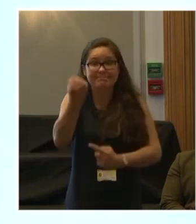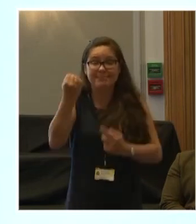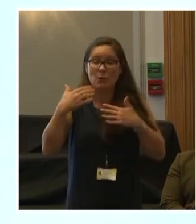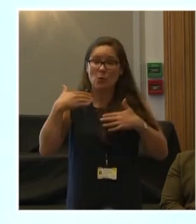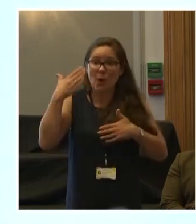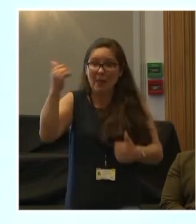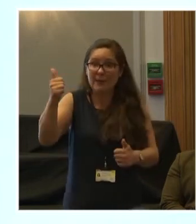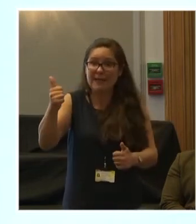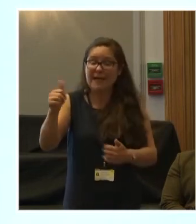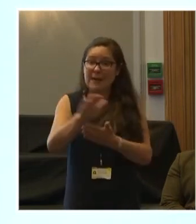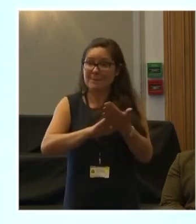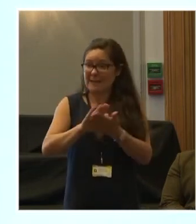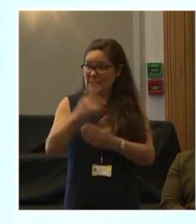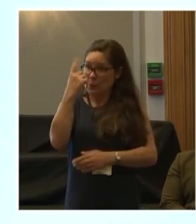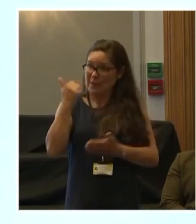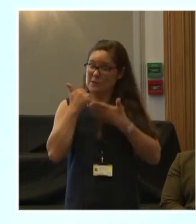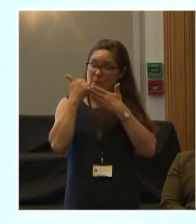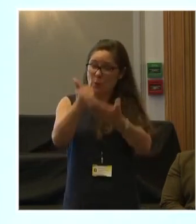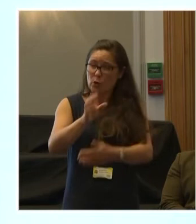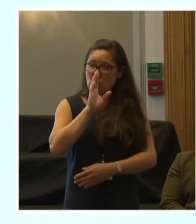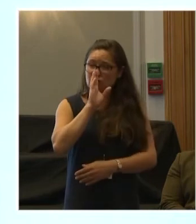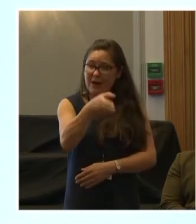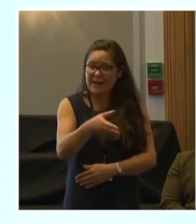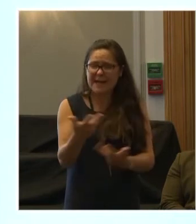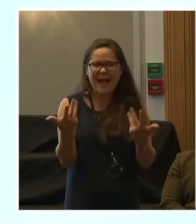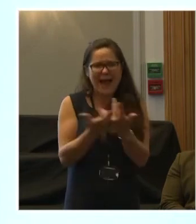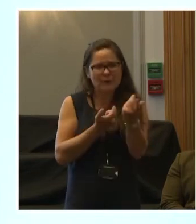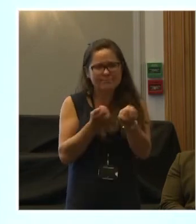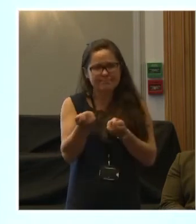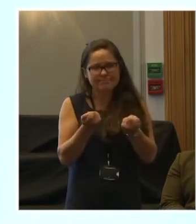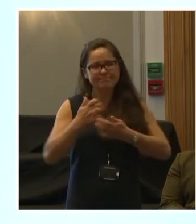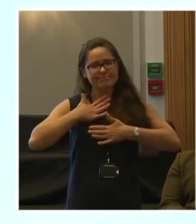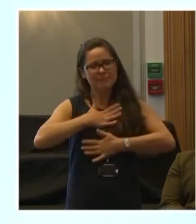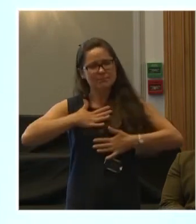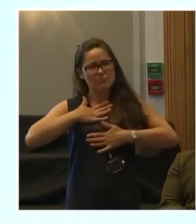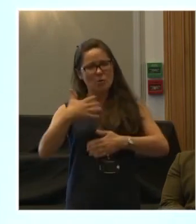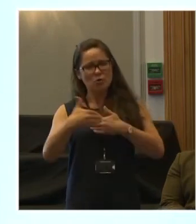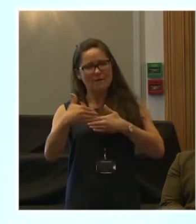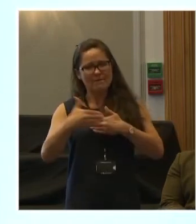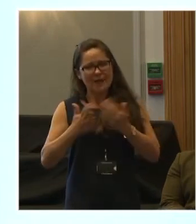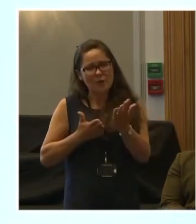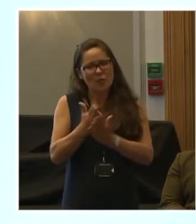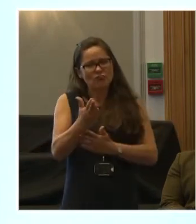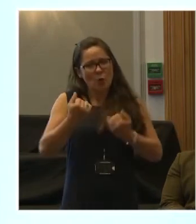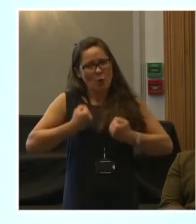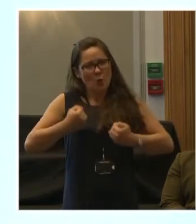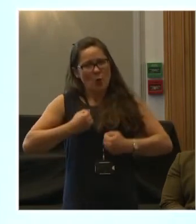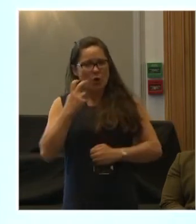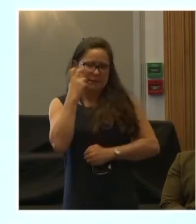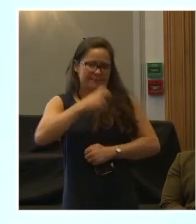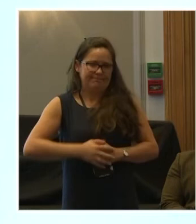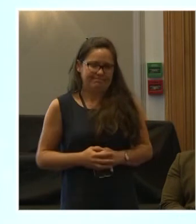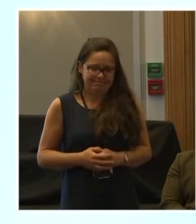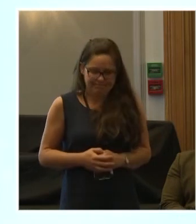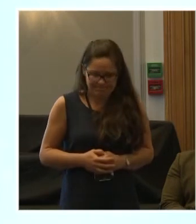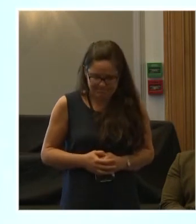enable and support our community directly to better manage the emotional impacts of living with the condition. And this is one of many